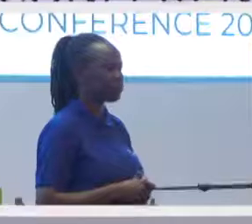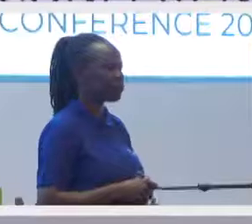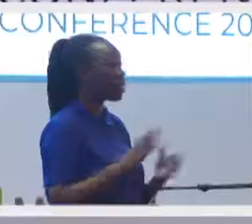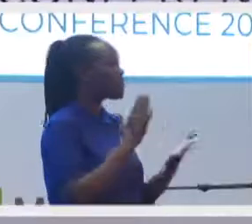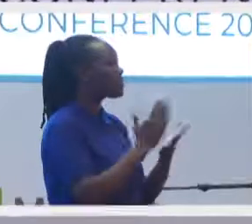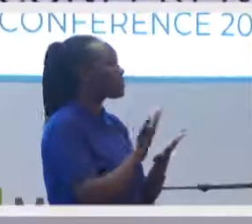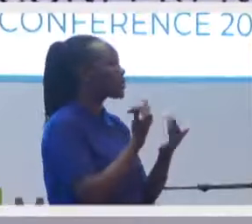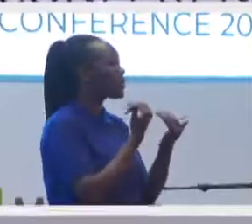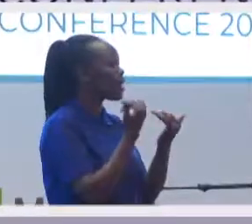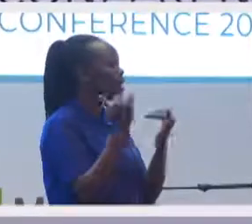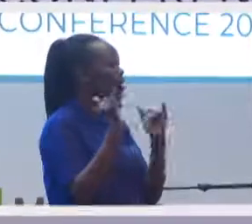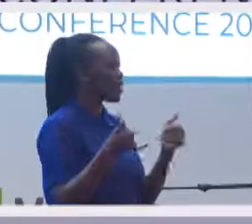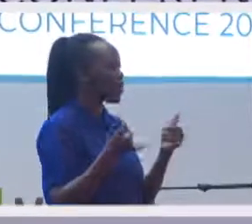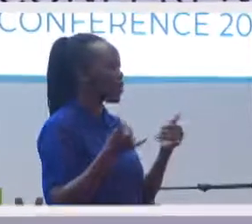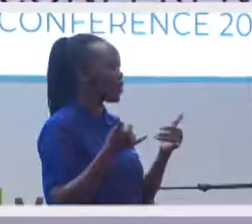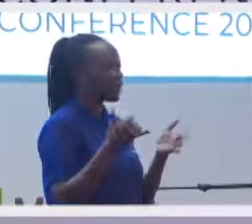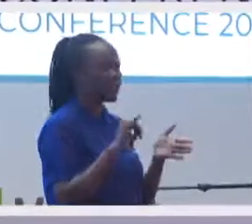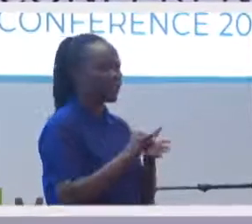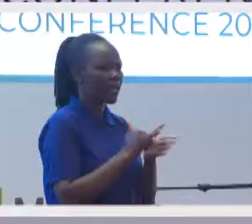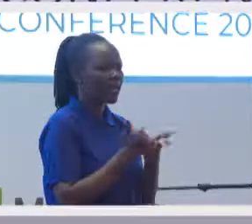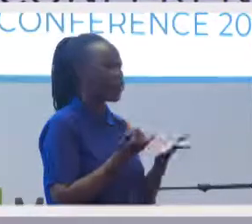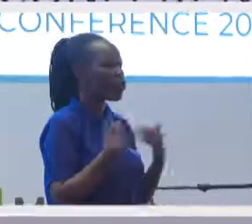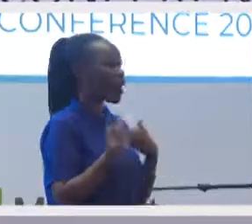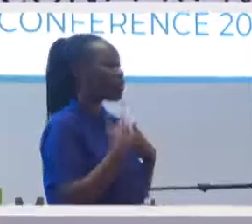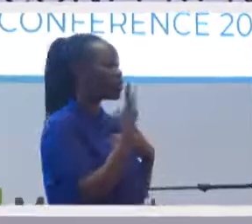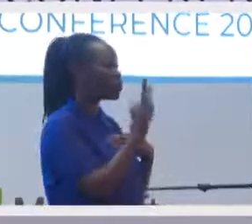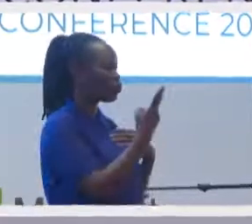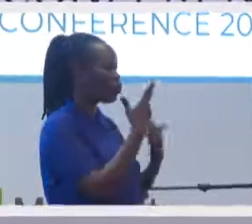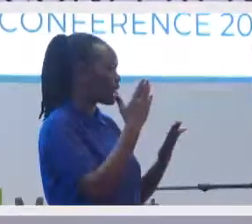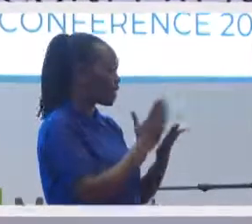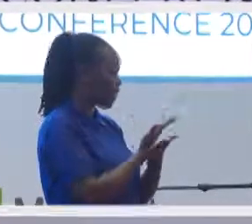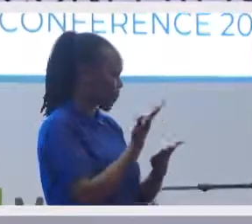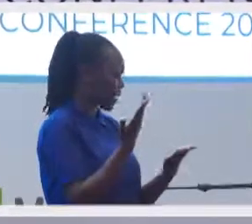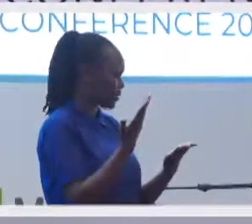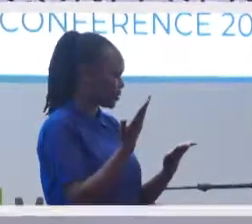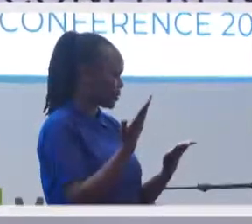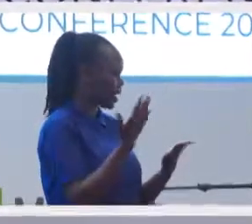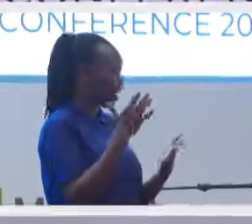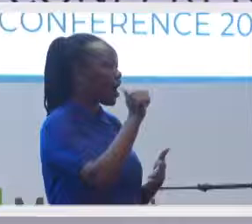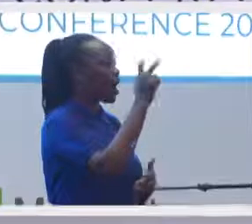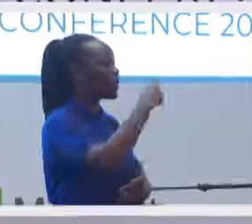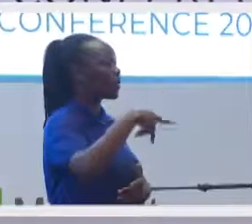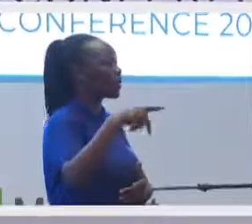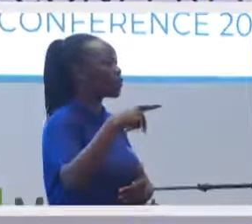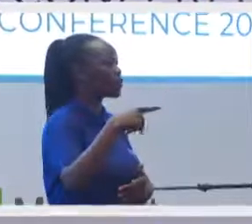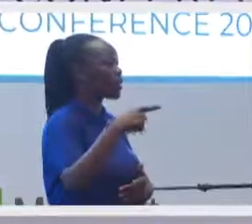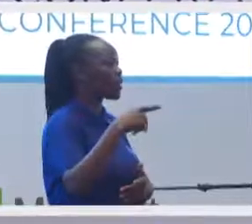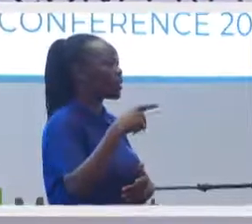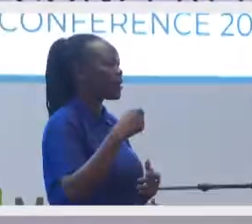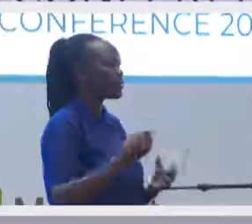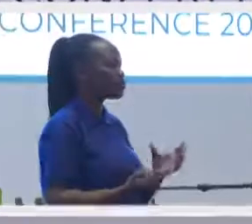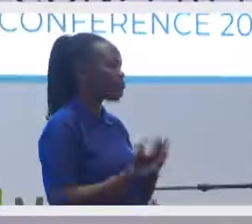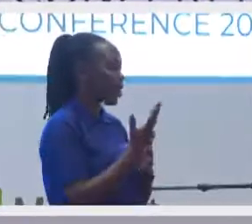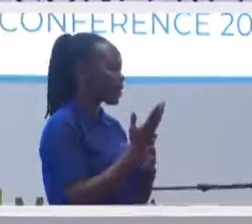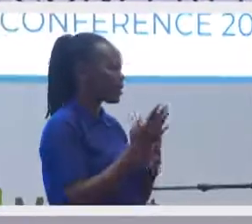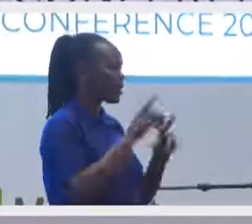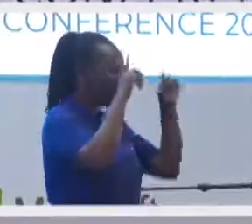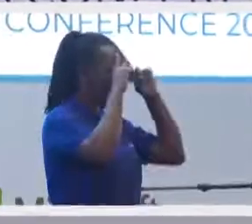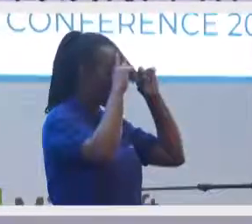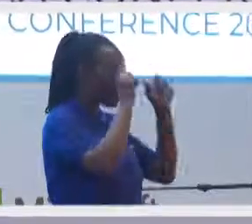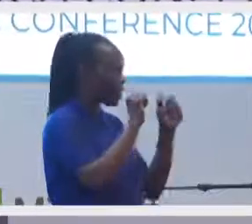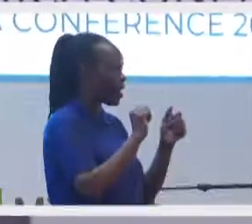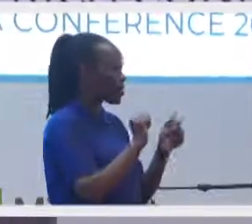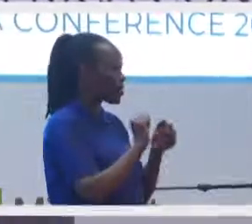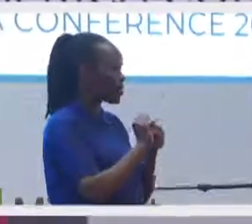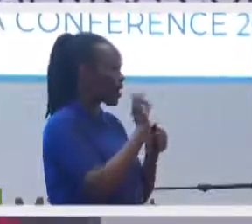Something new is that these two separate applications, with the upcoming release of the Android 13, they